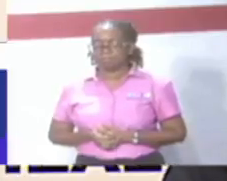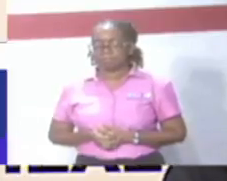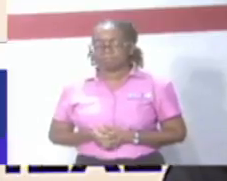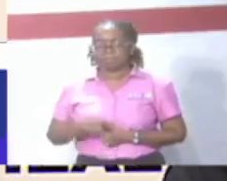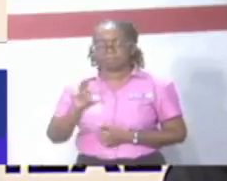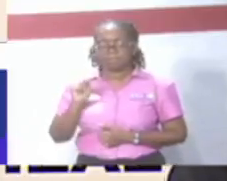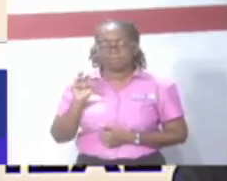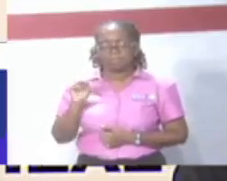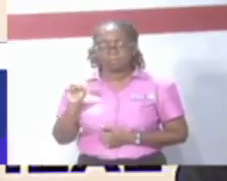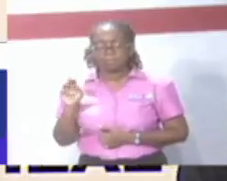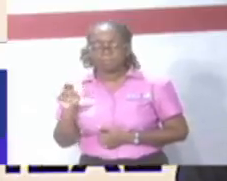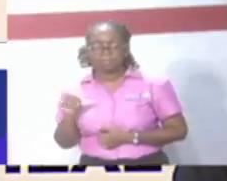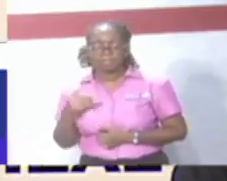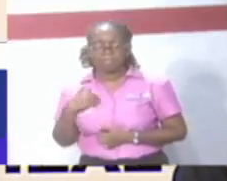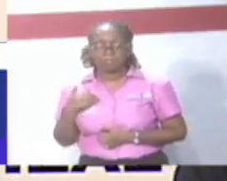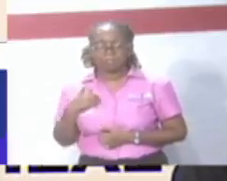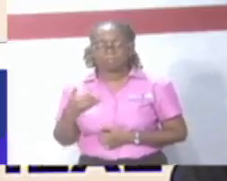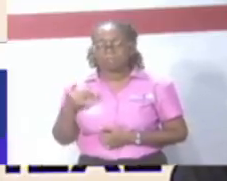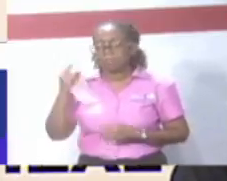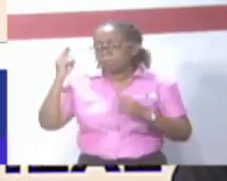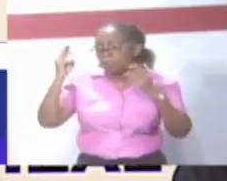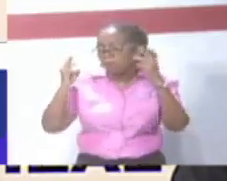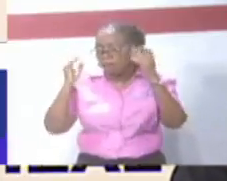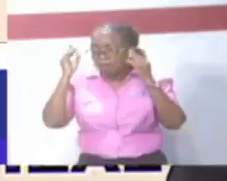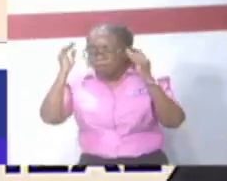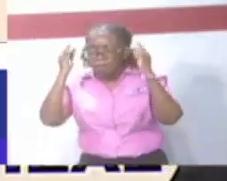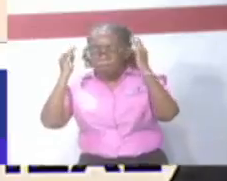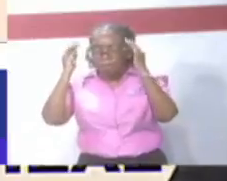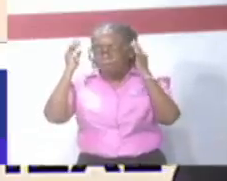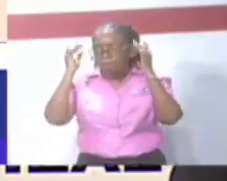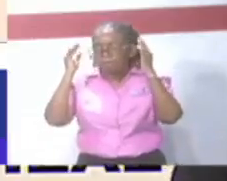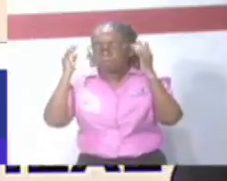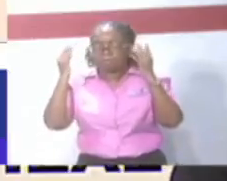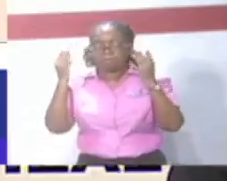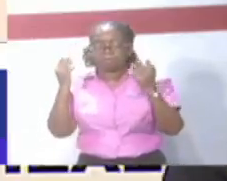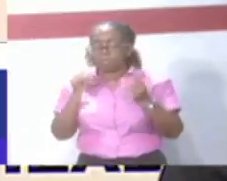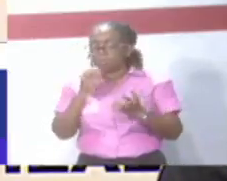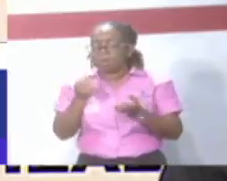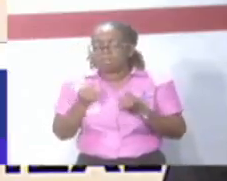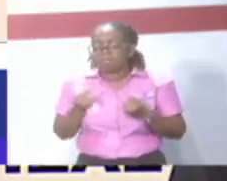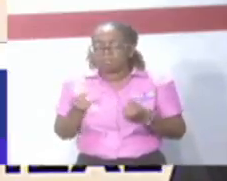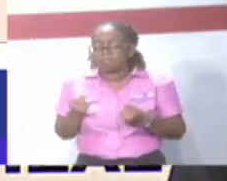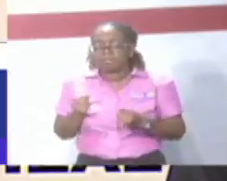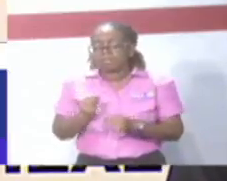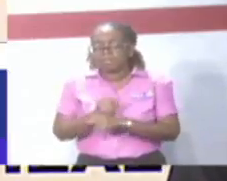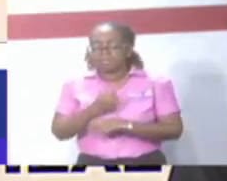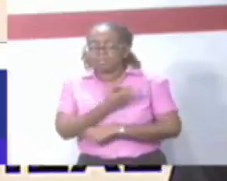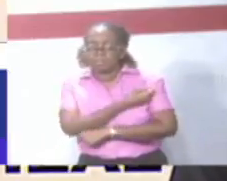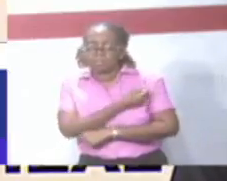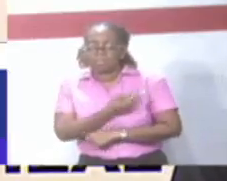Tobago that he had a certain problem, allegedly from taking the vaccine. His